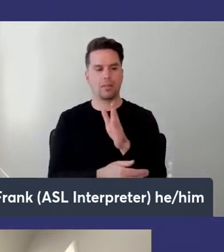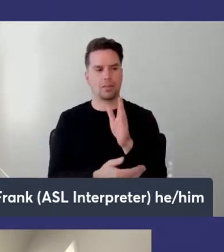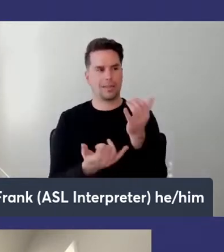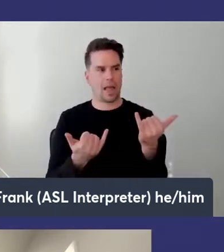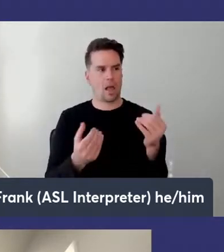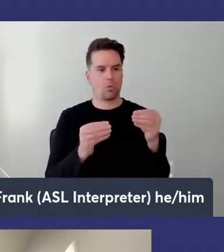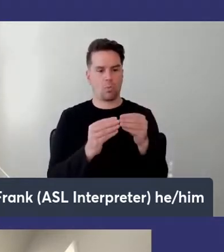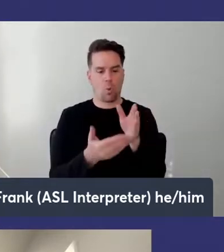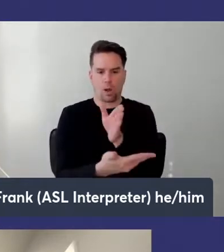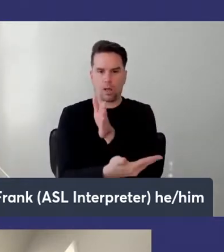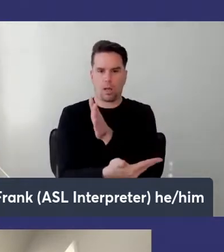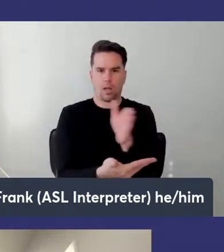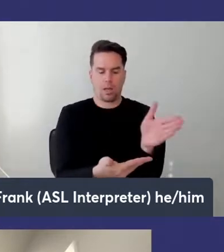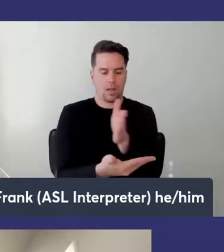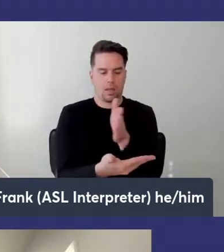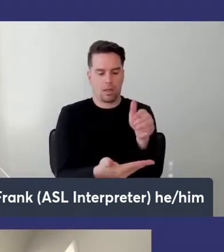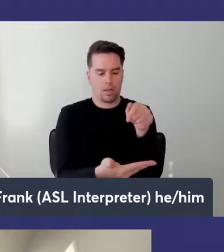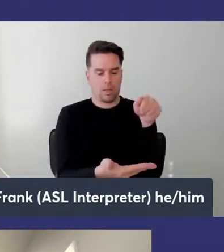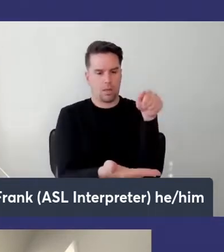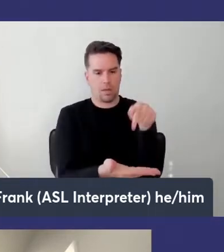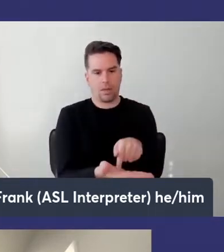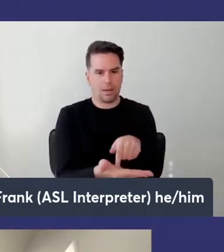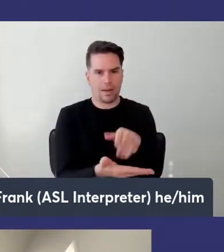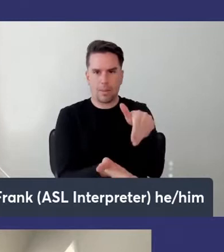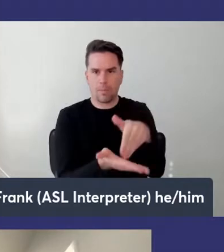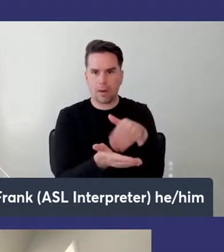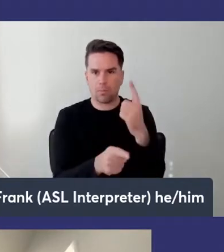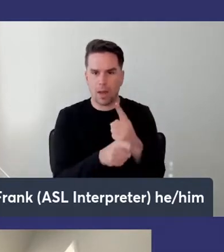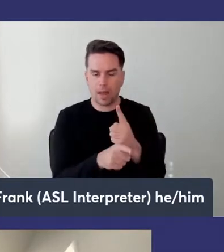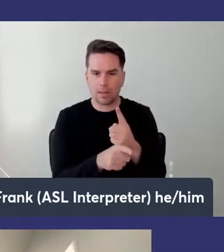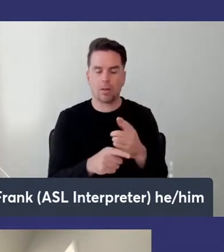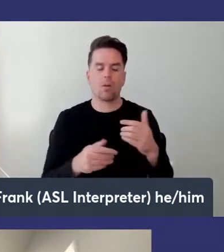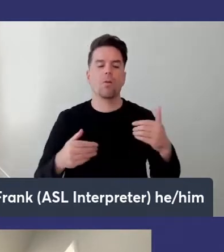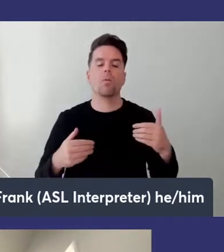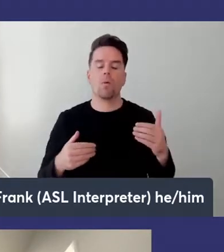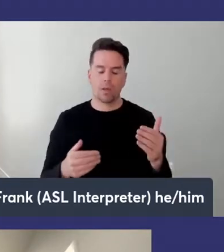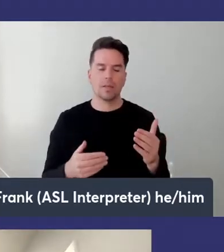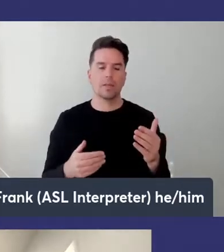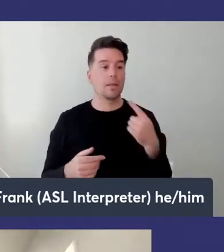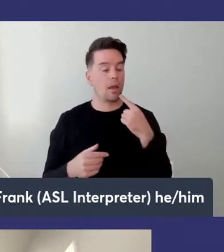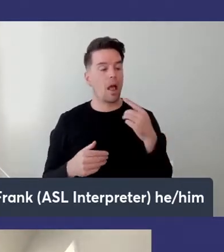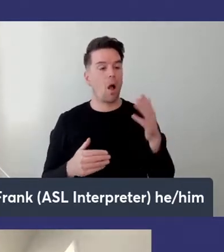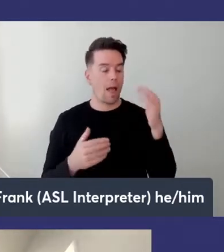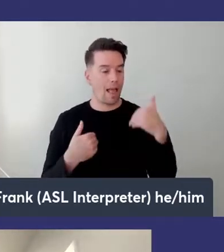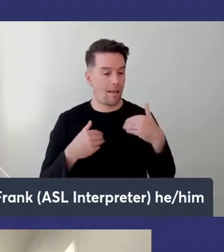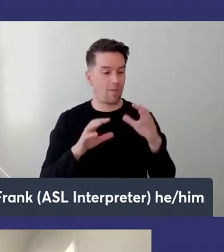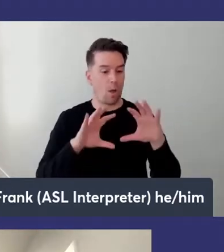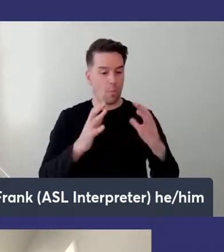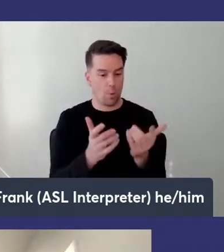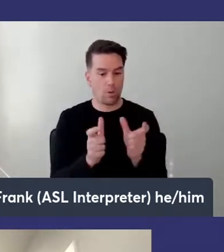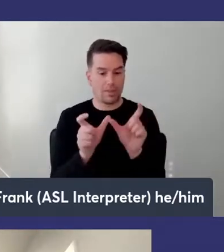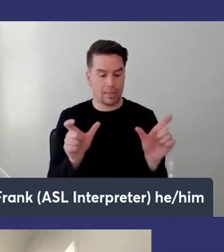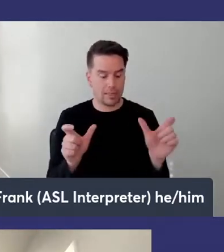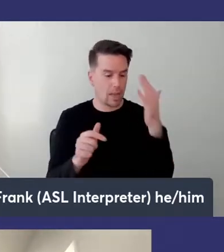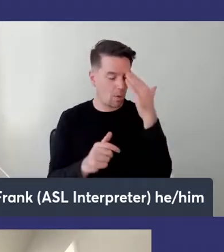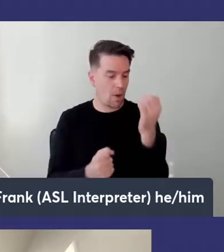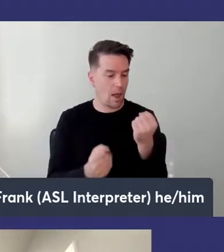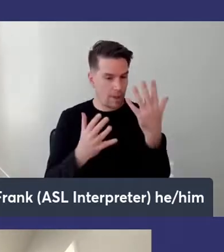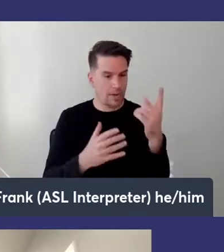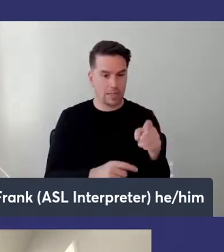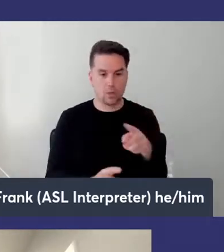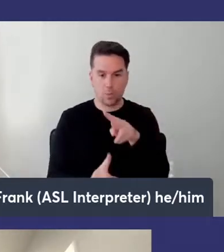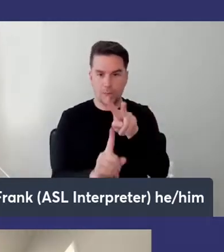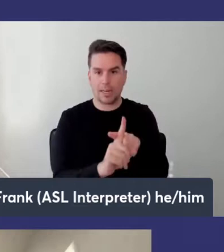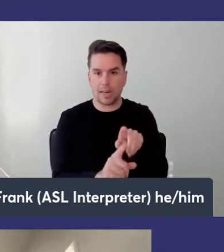smart magic to take a pool of instances and say, I know how many need to be dedicated to each model, but I'm sharing that